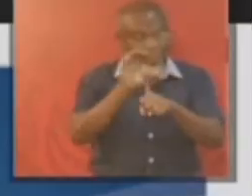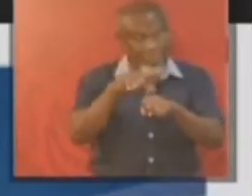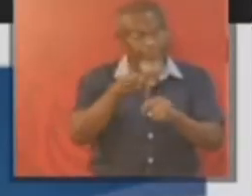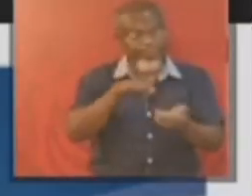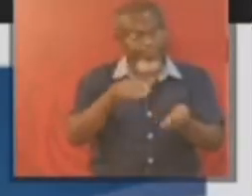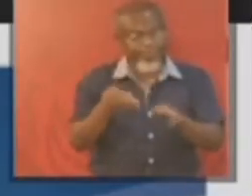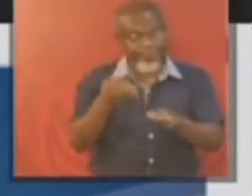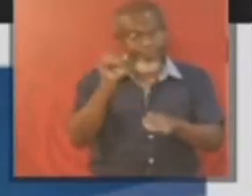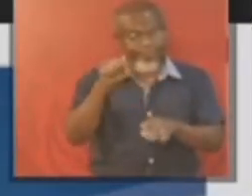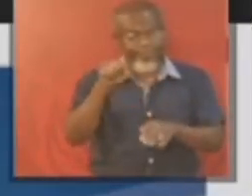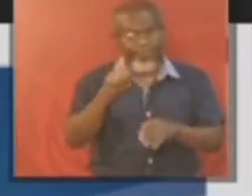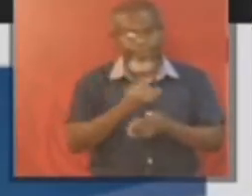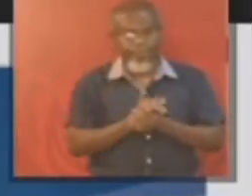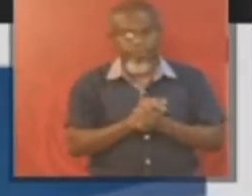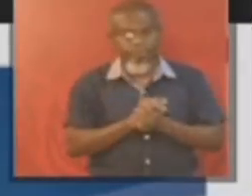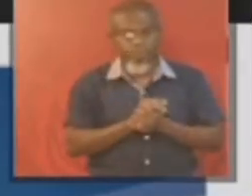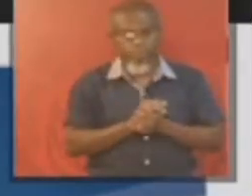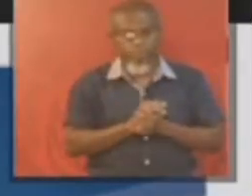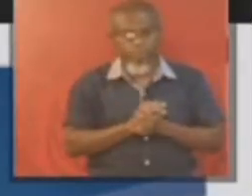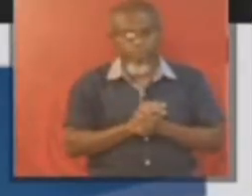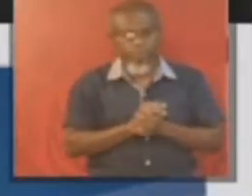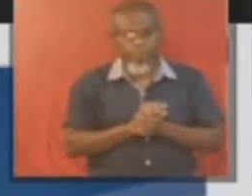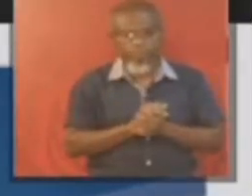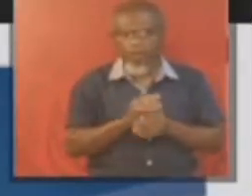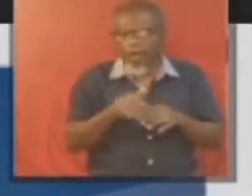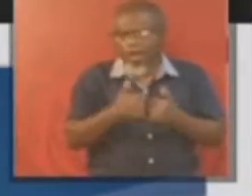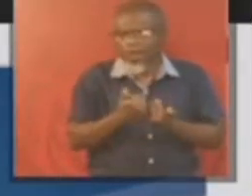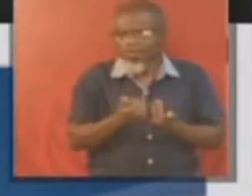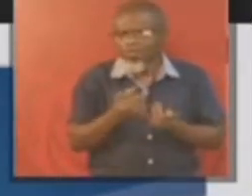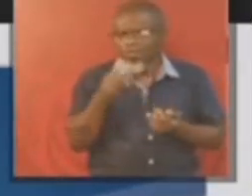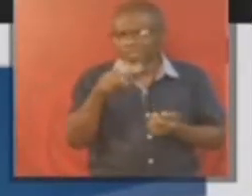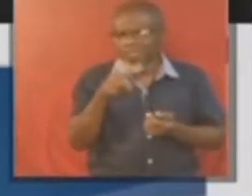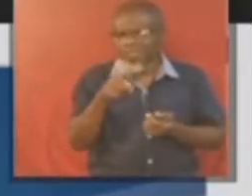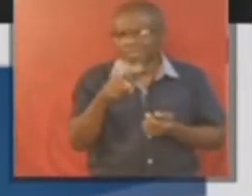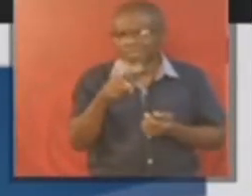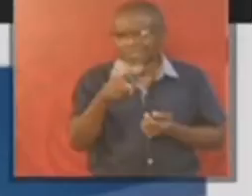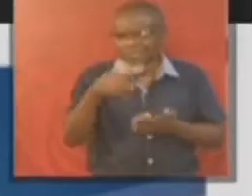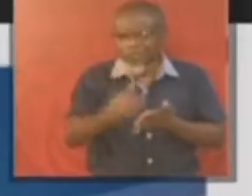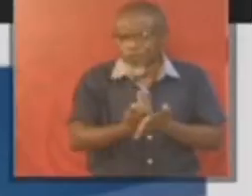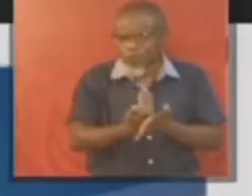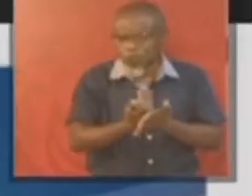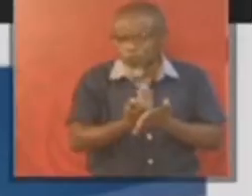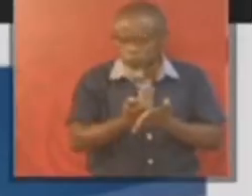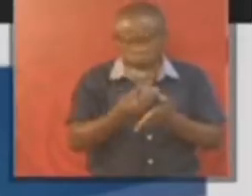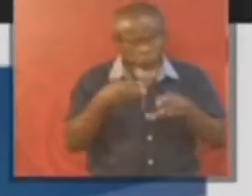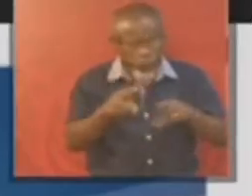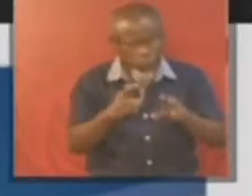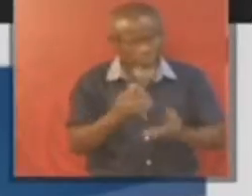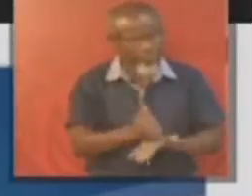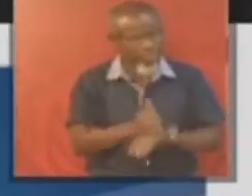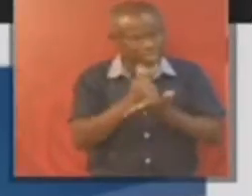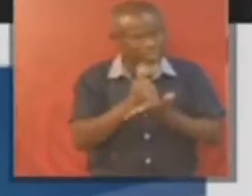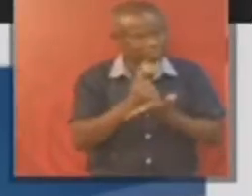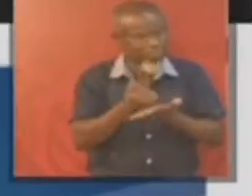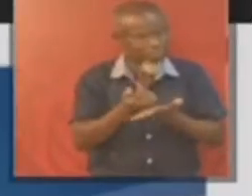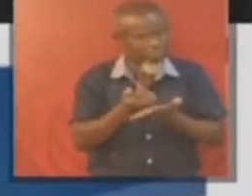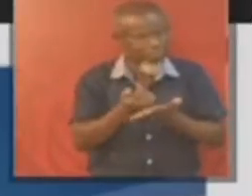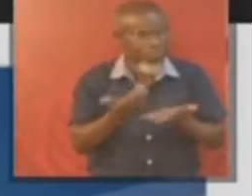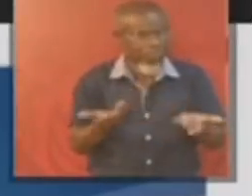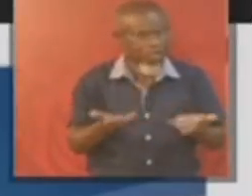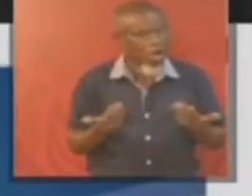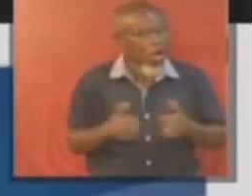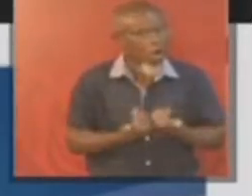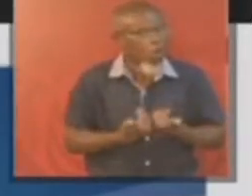Next slide. So what are the benefits of the telemedicine programs? So it's a reduced healthcare